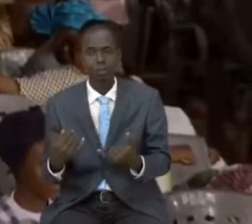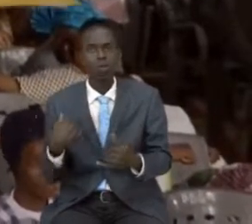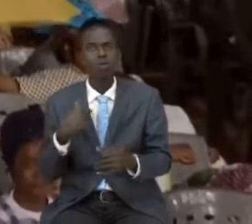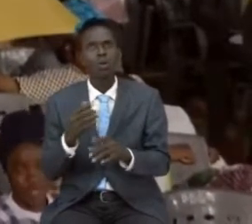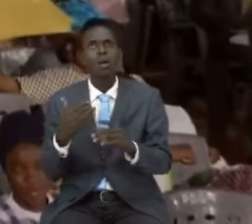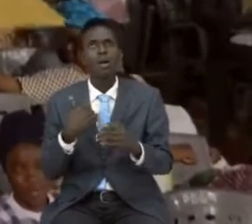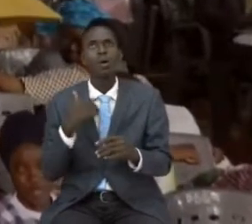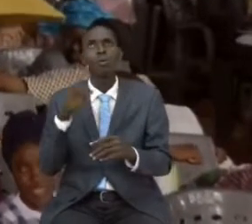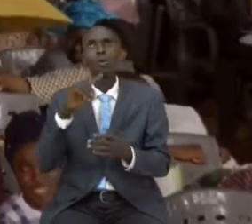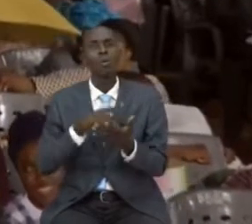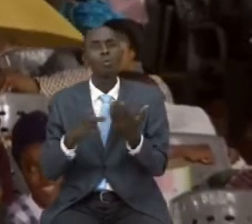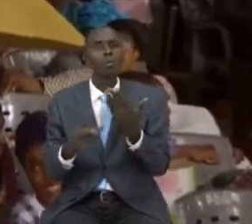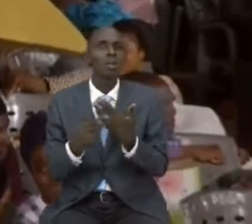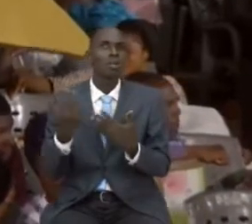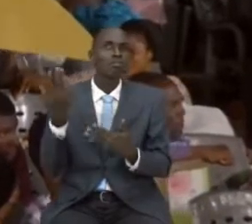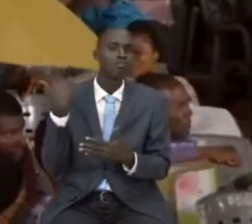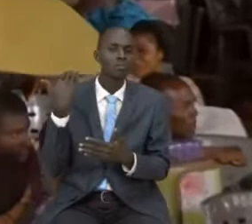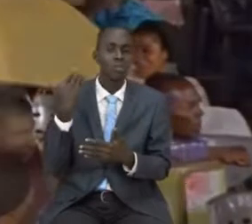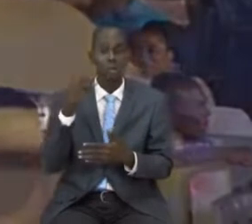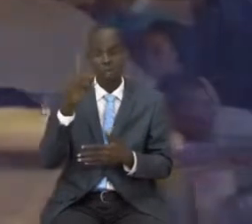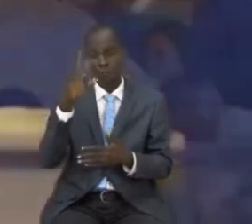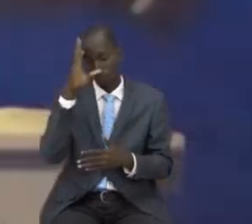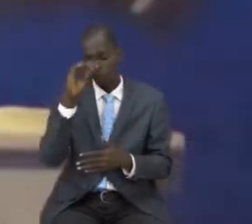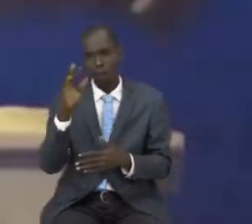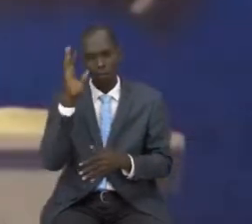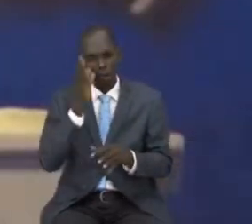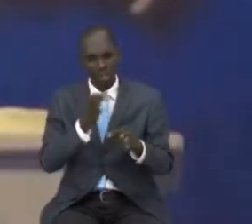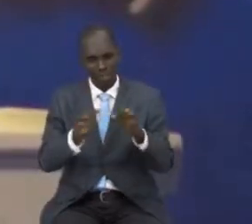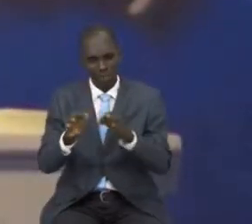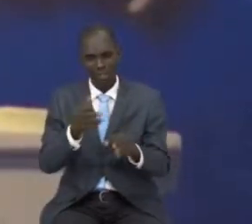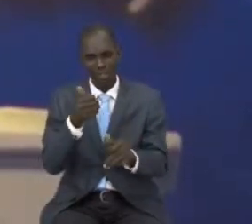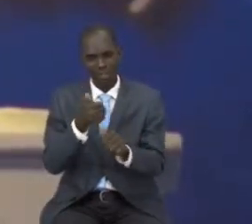ago. The man will tell you himself, he had